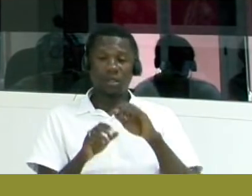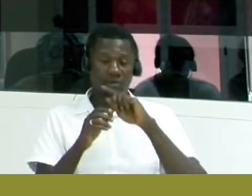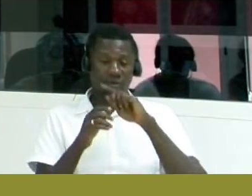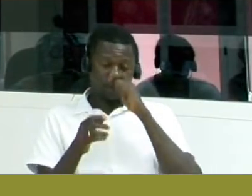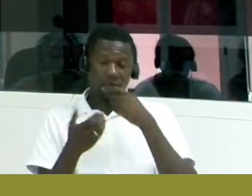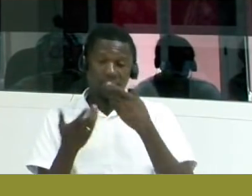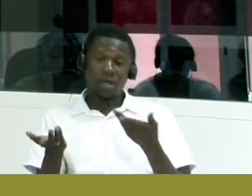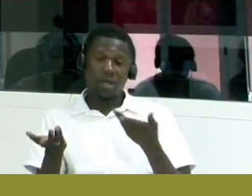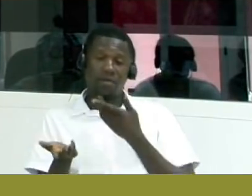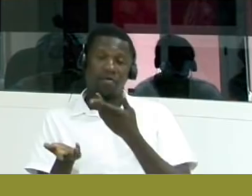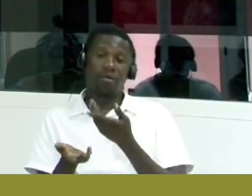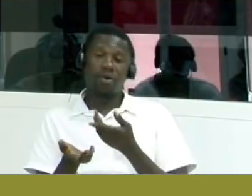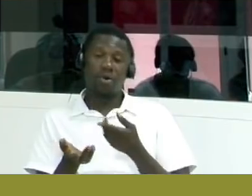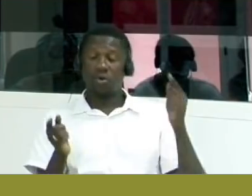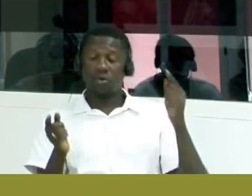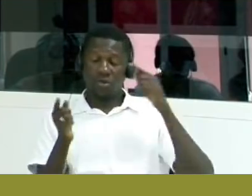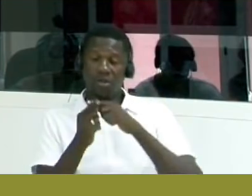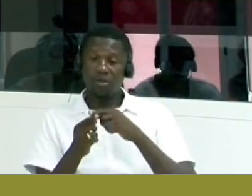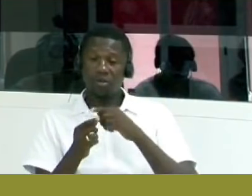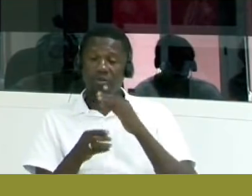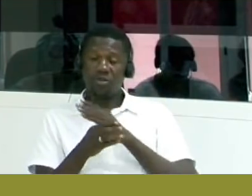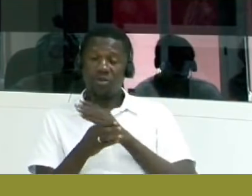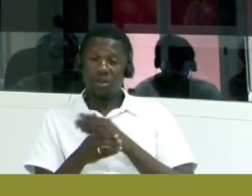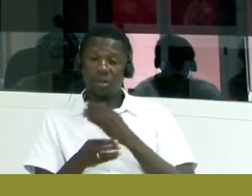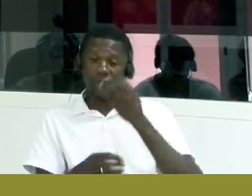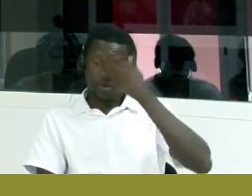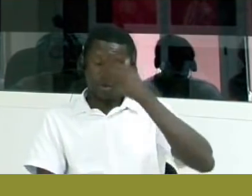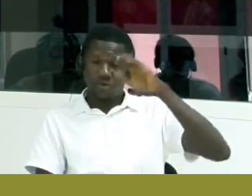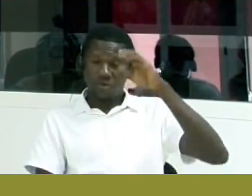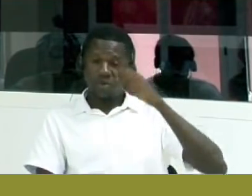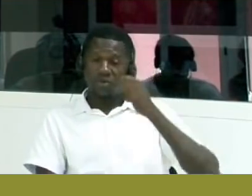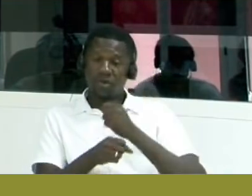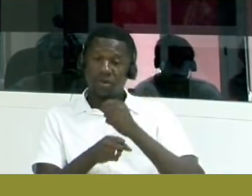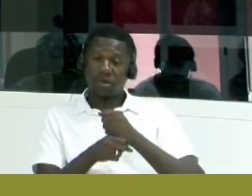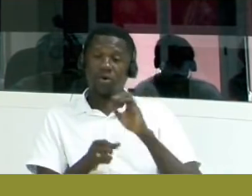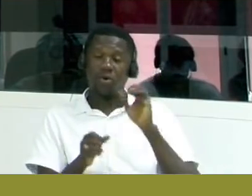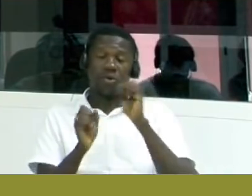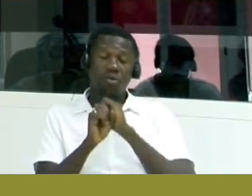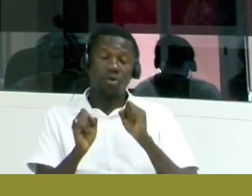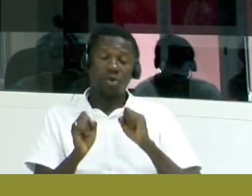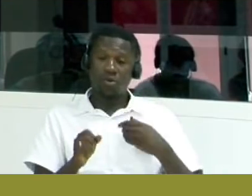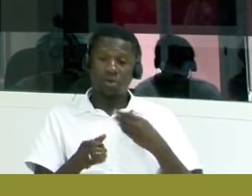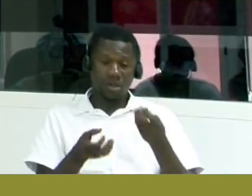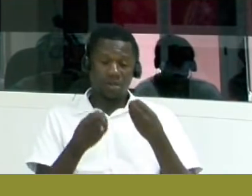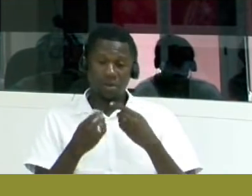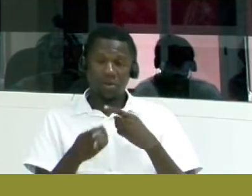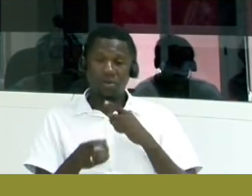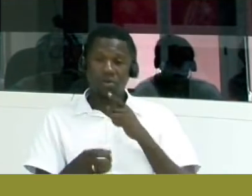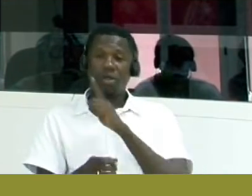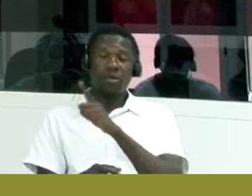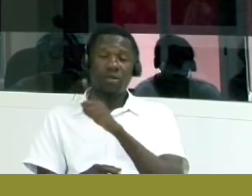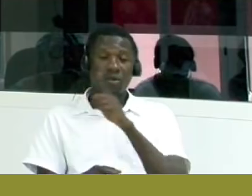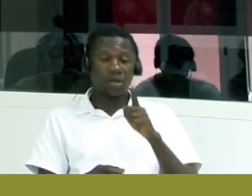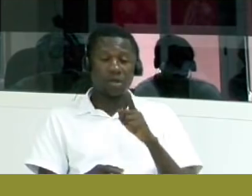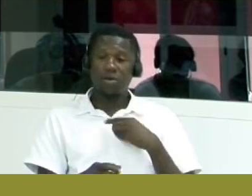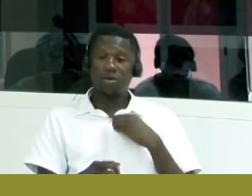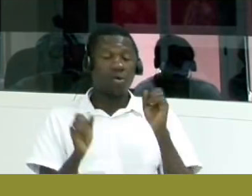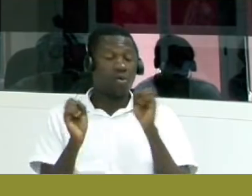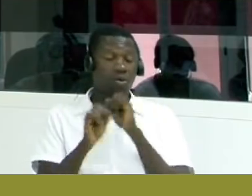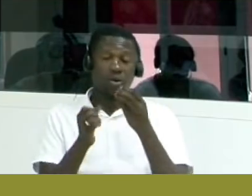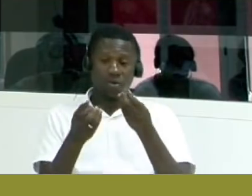But up to this, before this commission was set up, nobody will tell me that it was this or that who gave instruction or who did this.